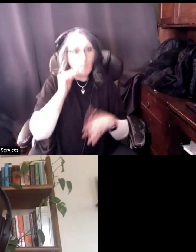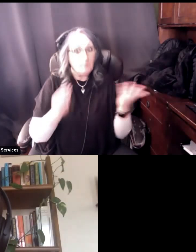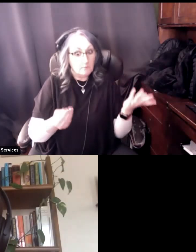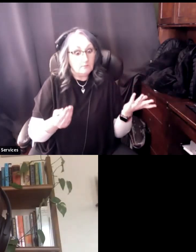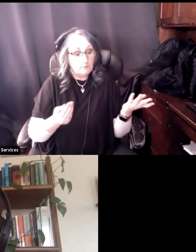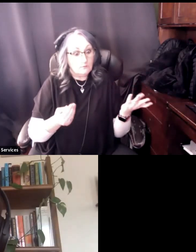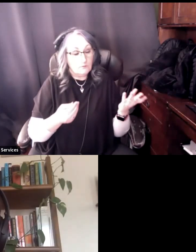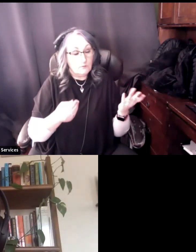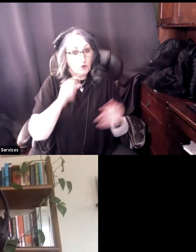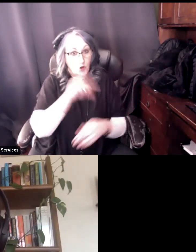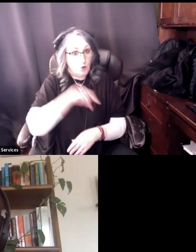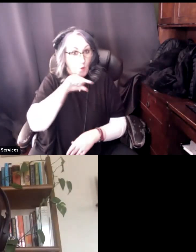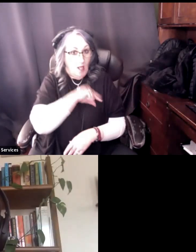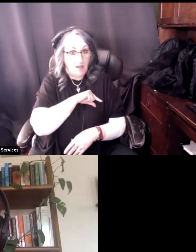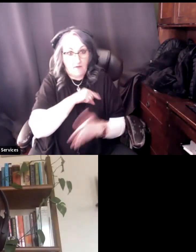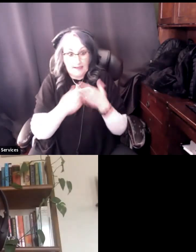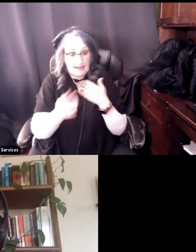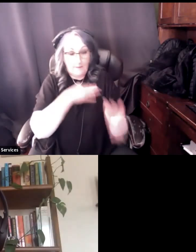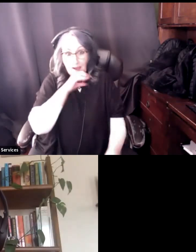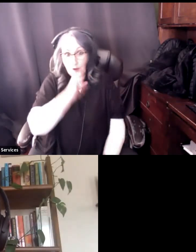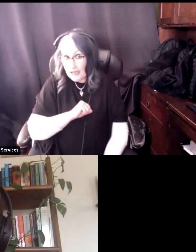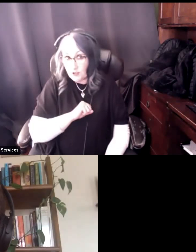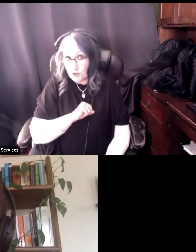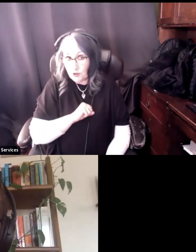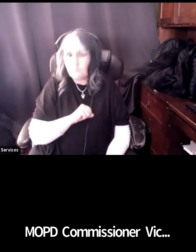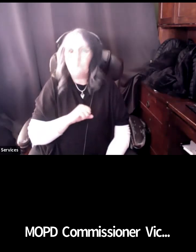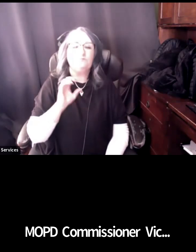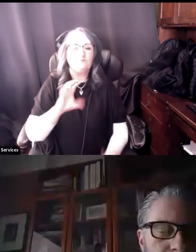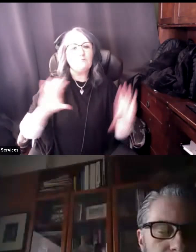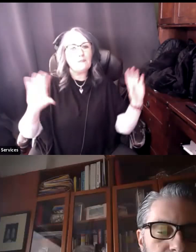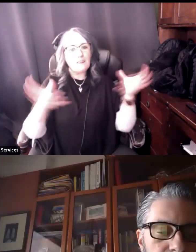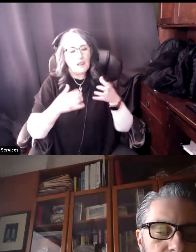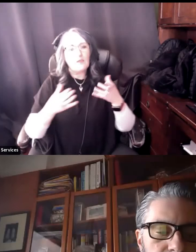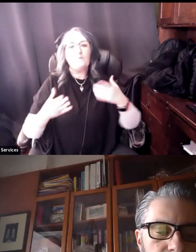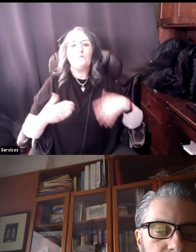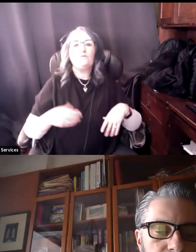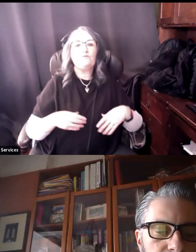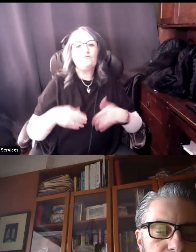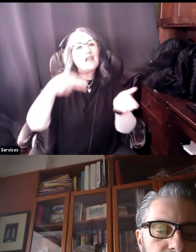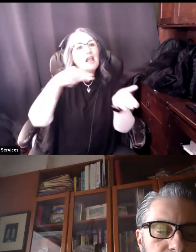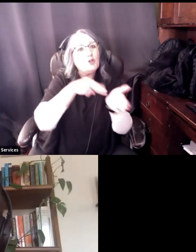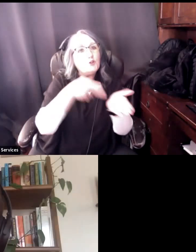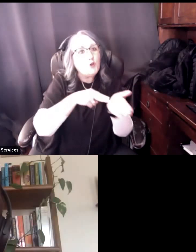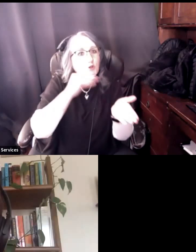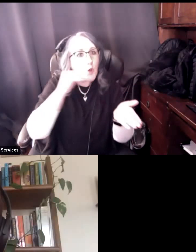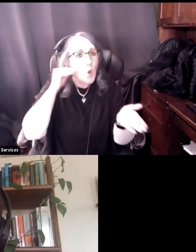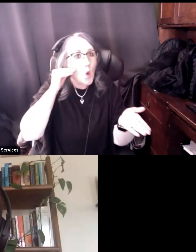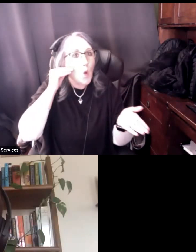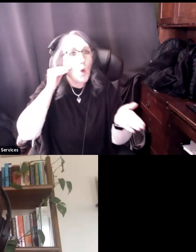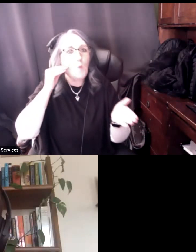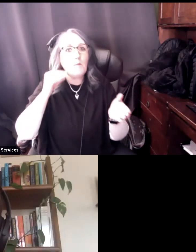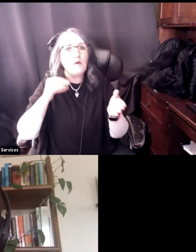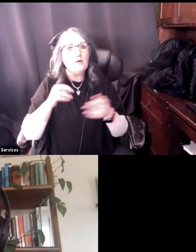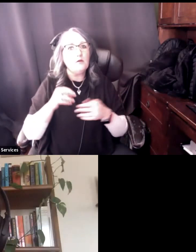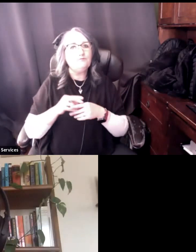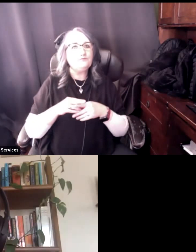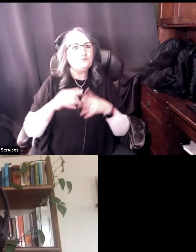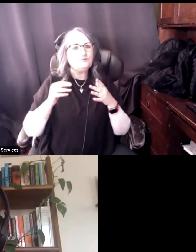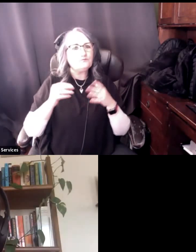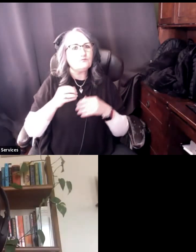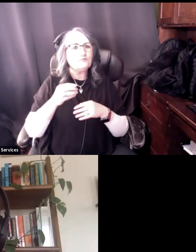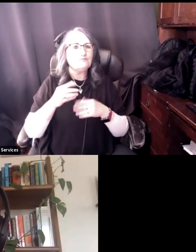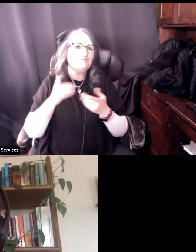Can you expand on that? So the congregate settings, those include nursing homes, residential facilities, including those